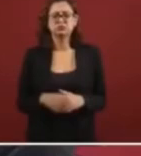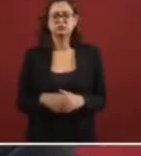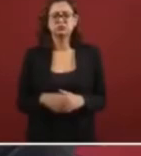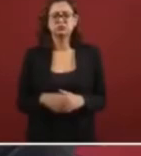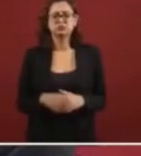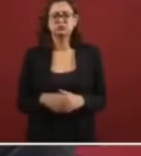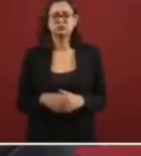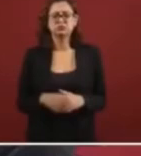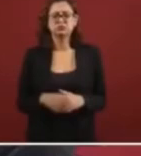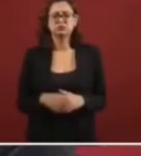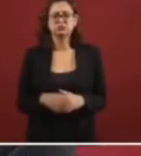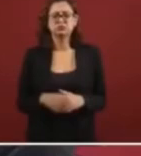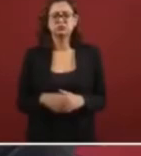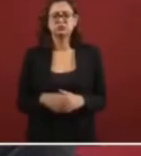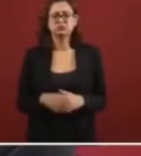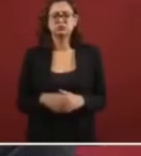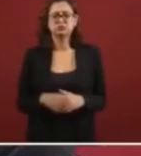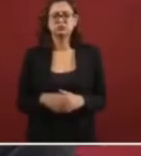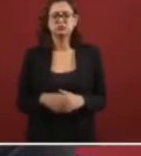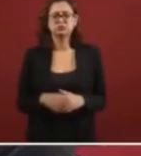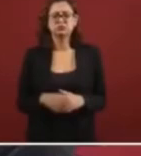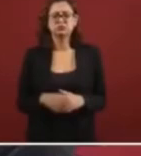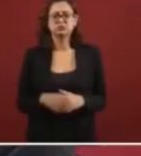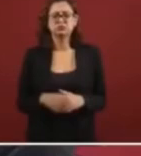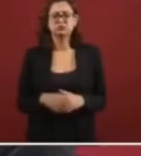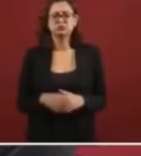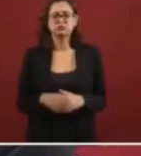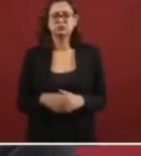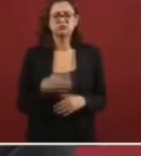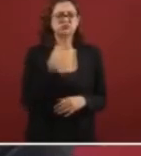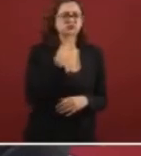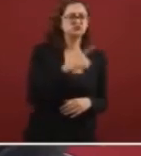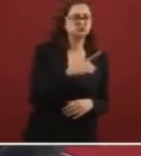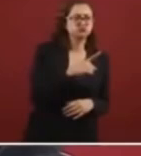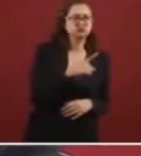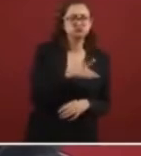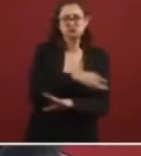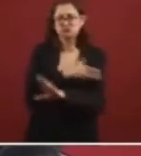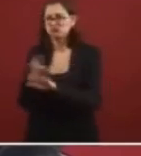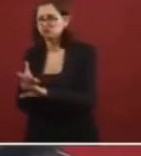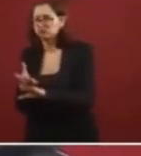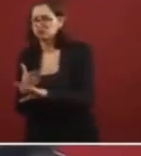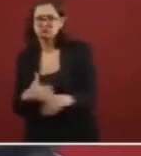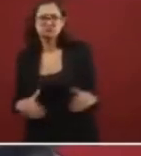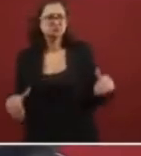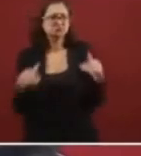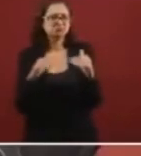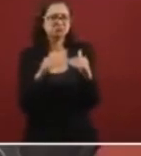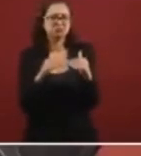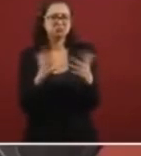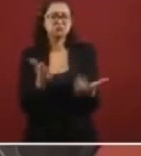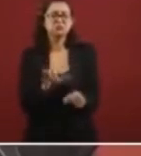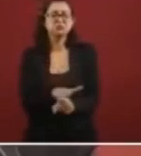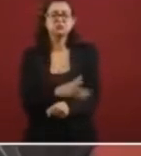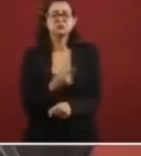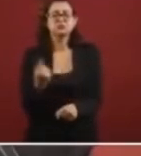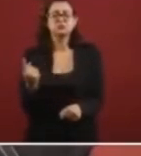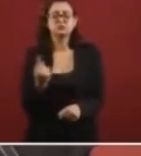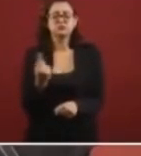are complaining and the ones who have the complaint placed on them. O sea, porque